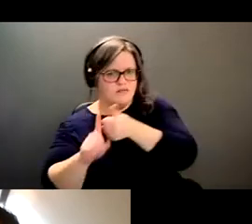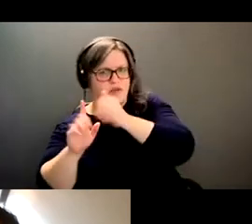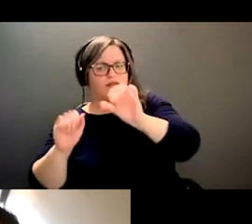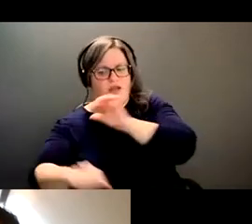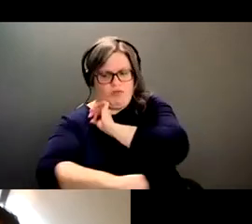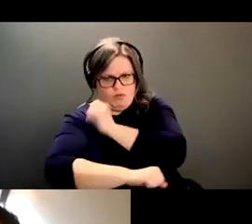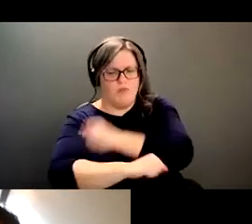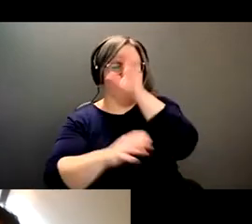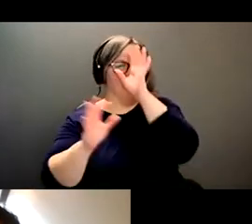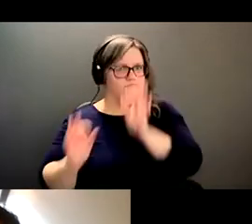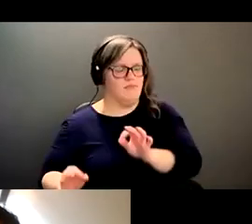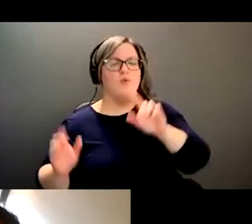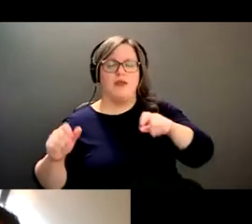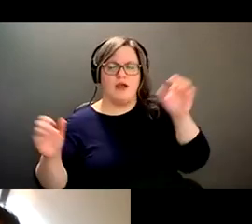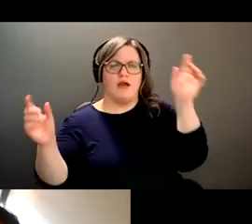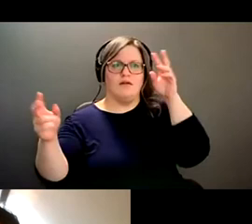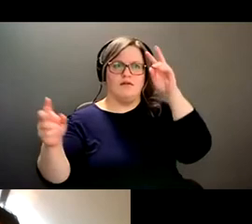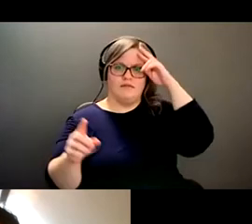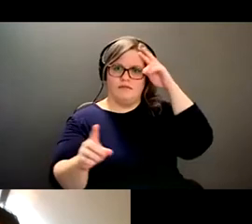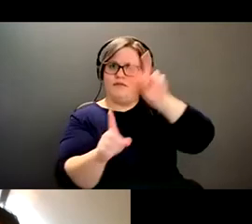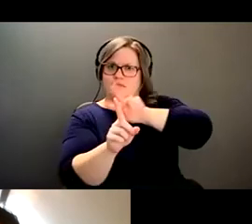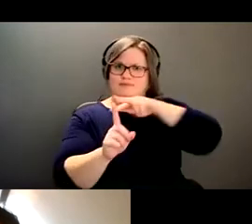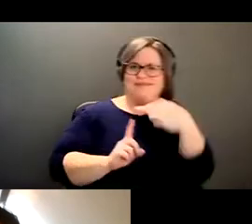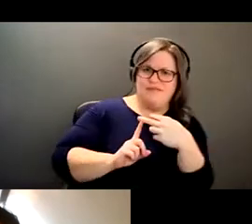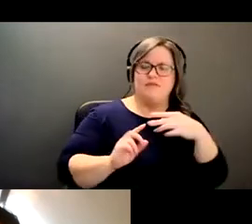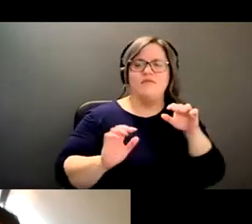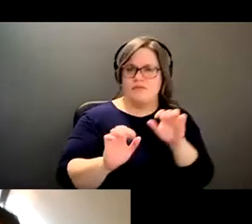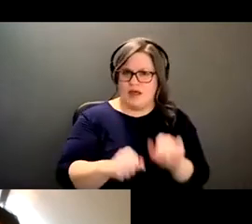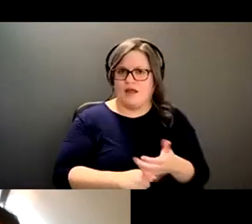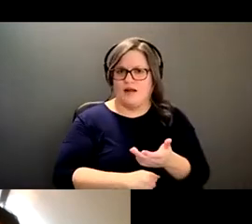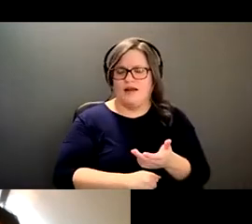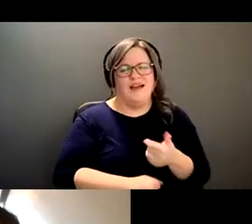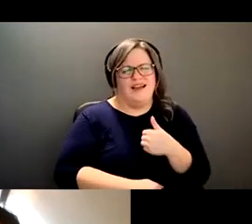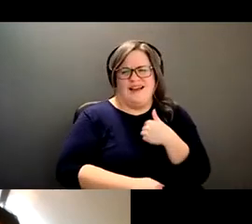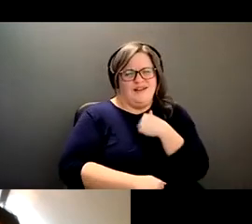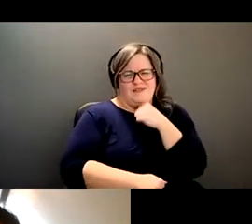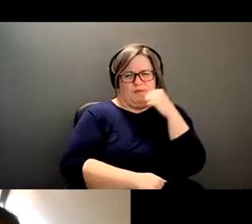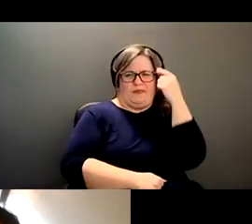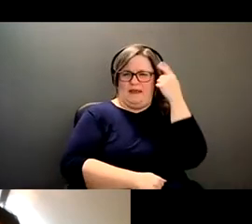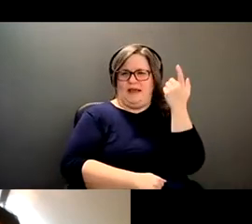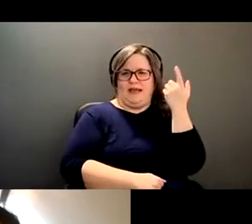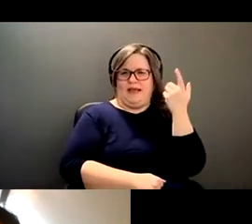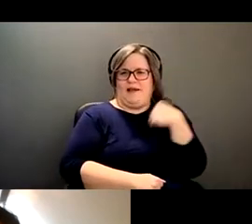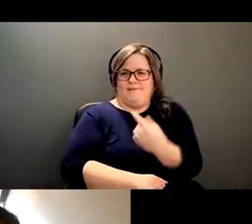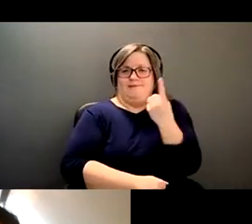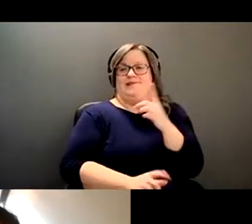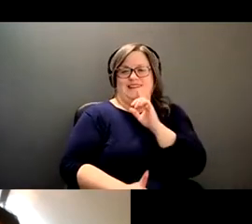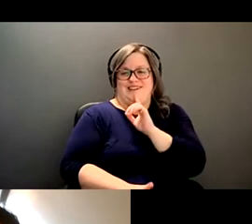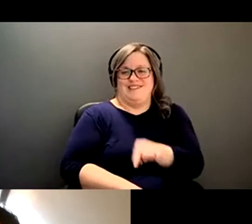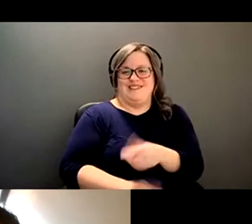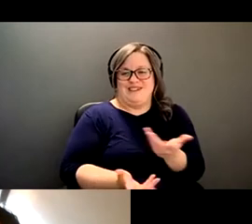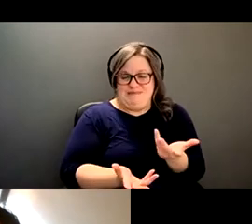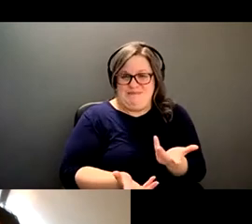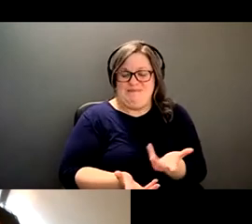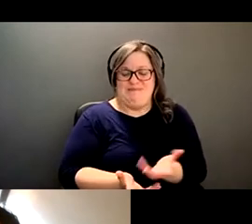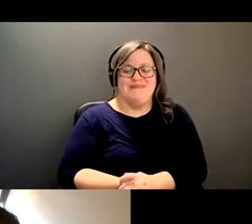context. And I don't think I don't think there's an institutional answer to this. And I think that's partially why maybe